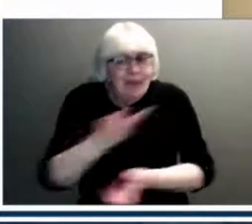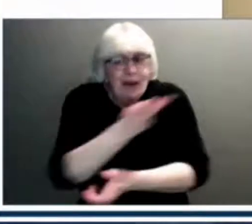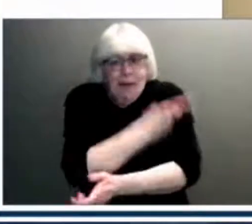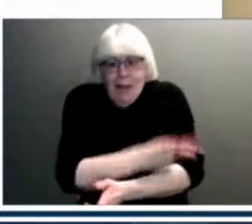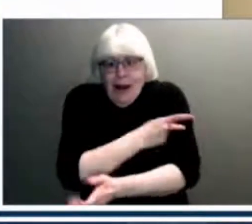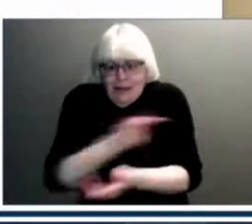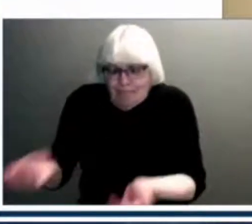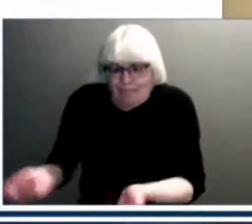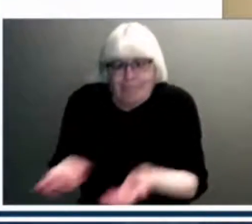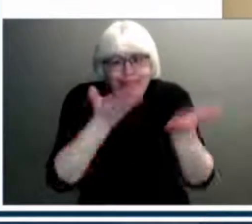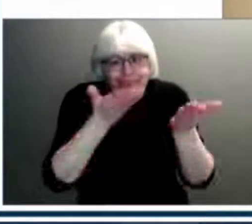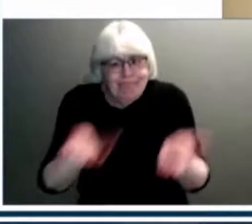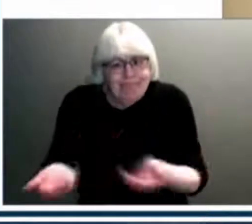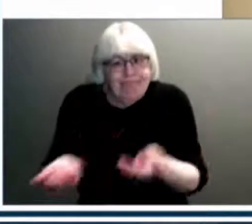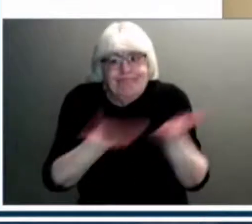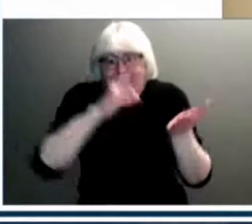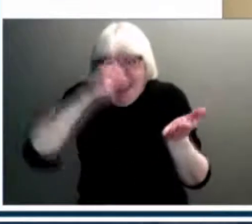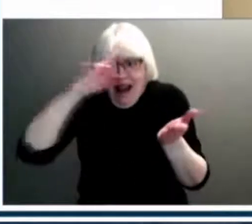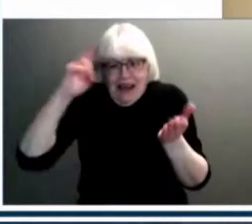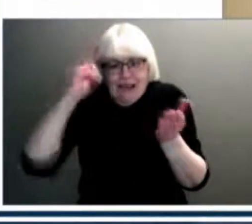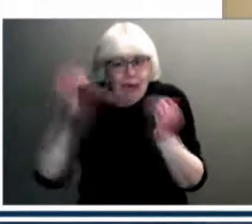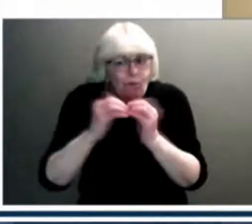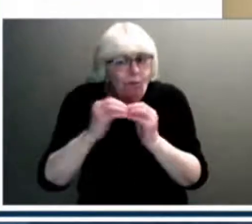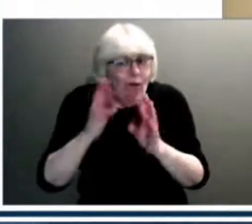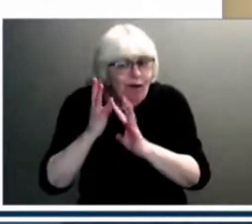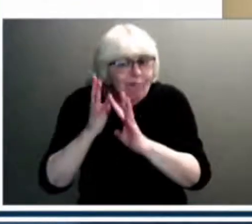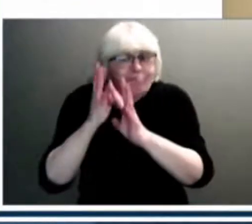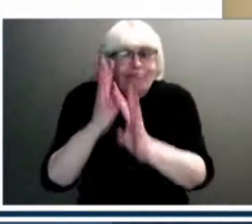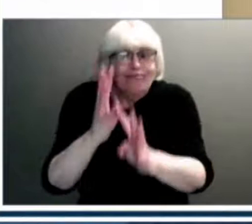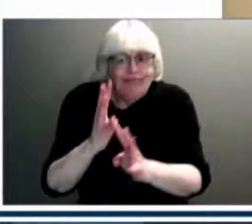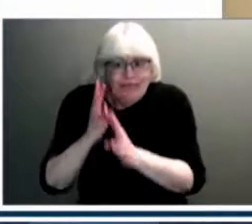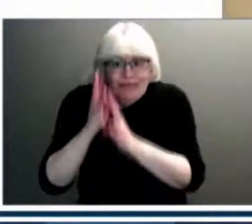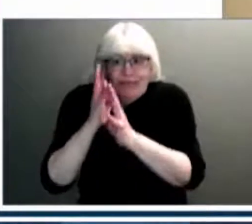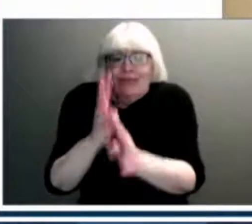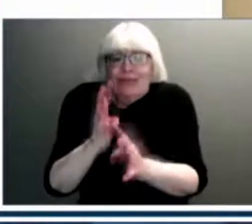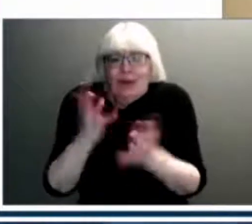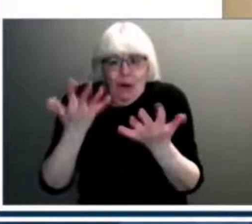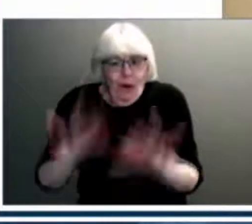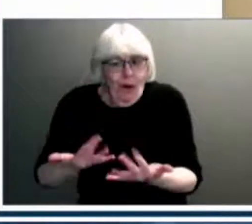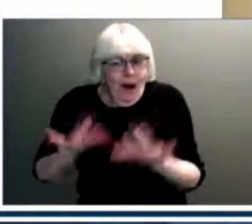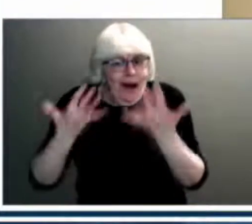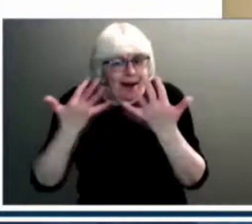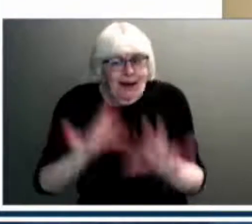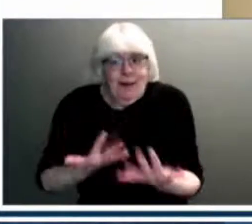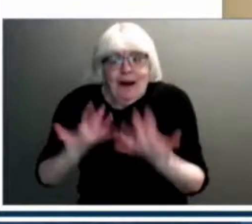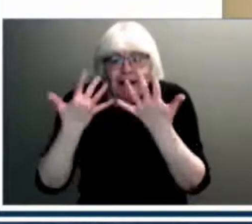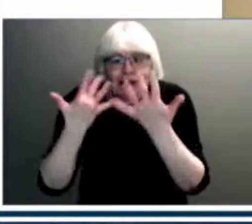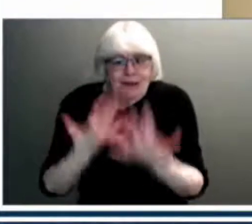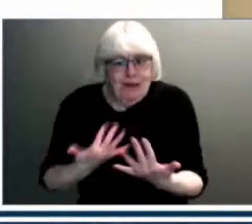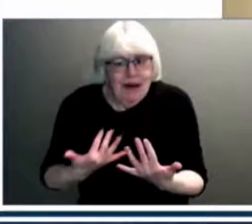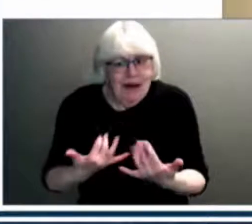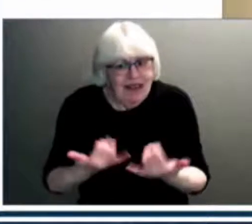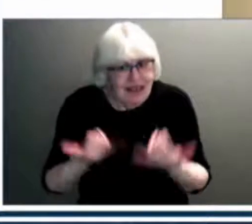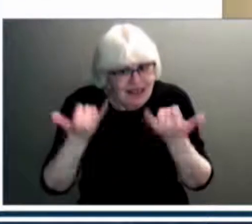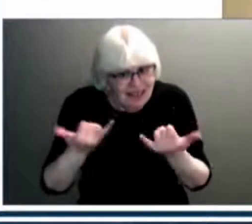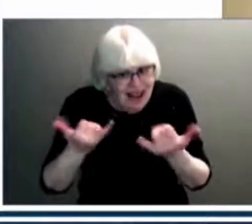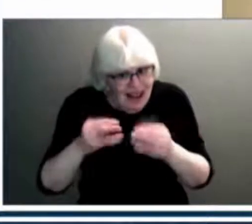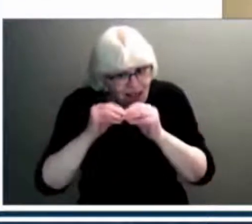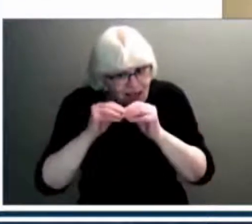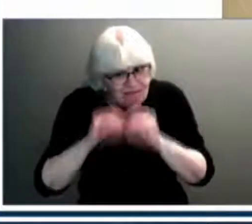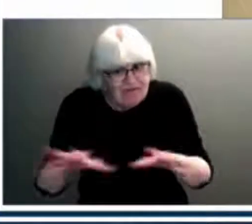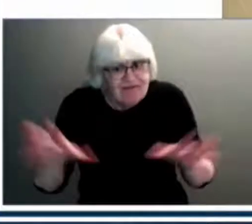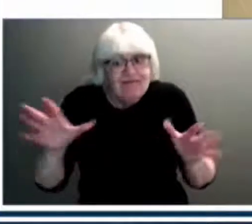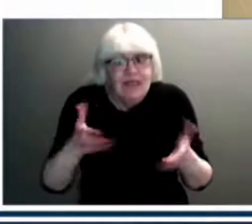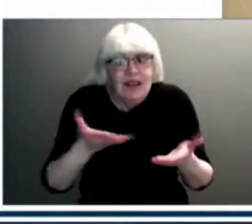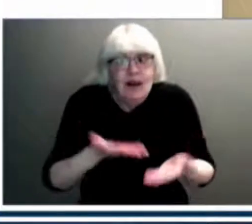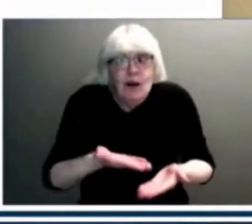experiencing delays in admitting patients. And outbreak cases among patients already admitted for non-COVID reasons have